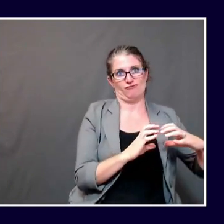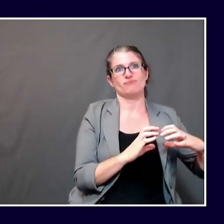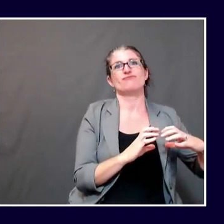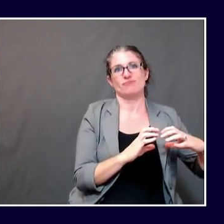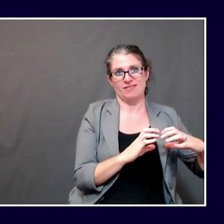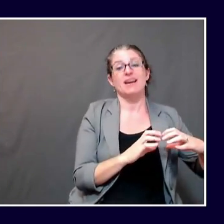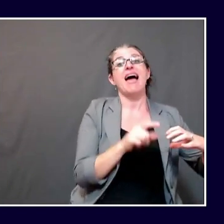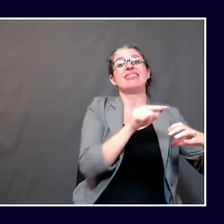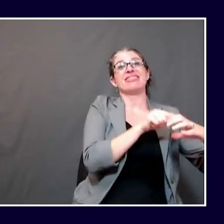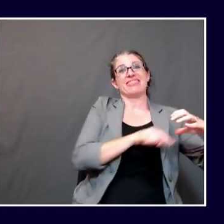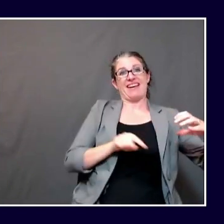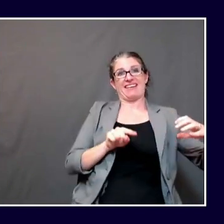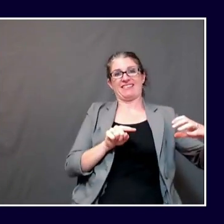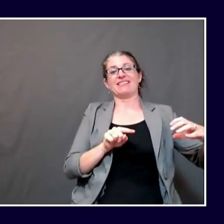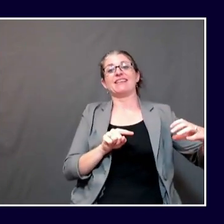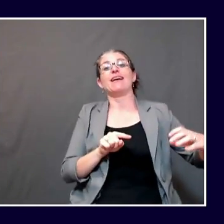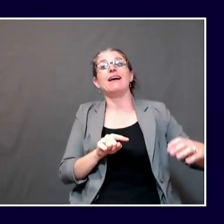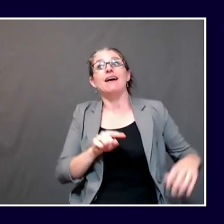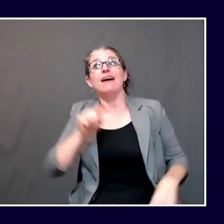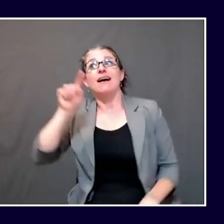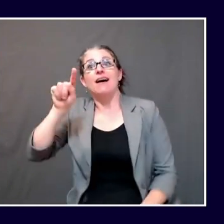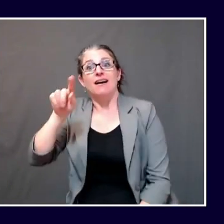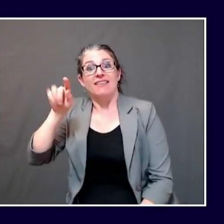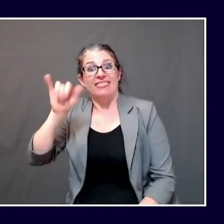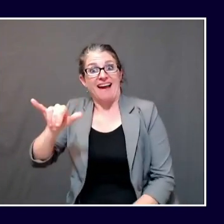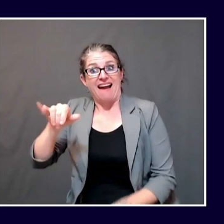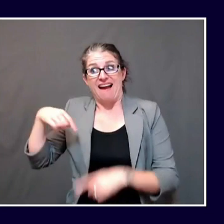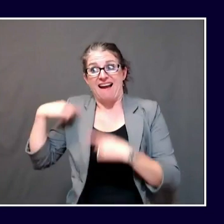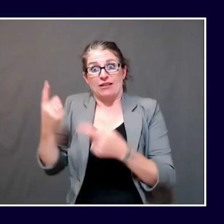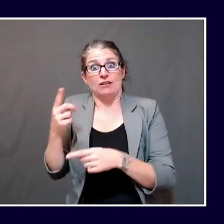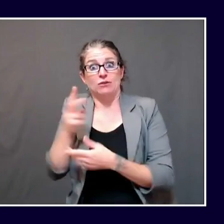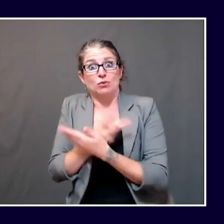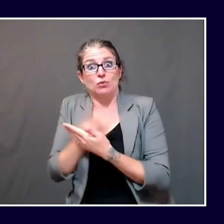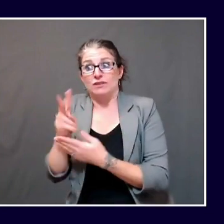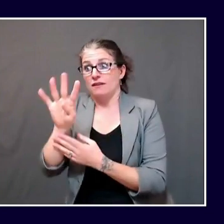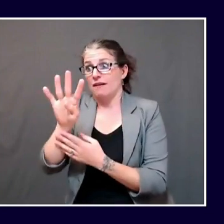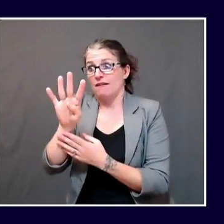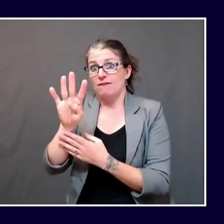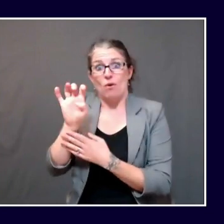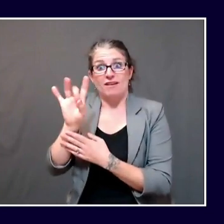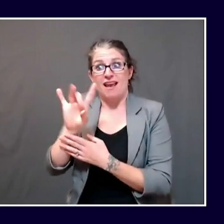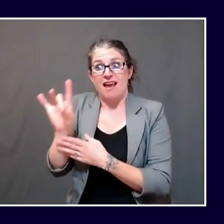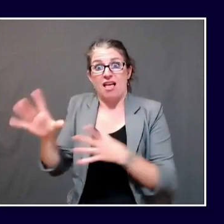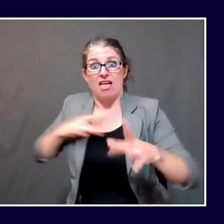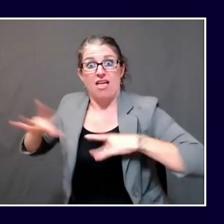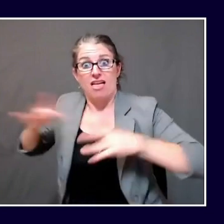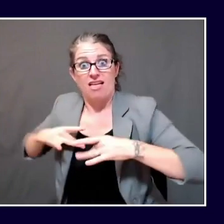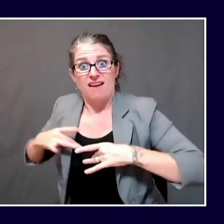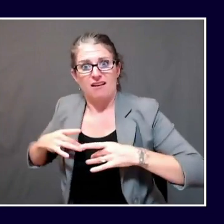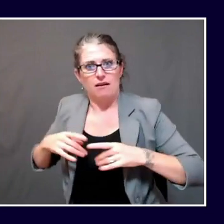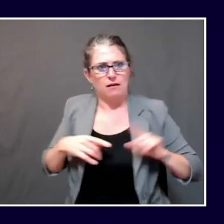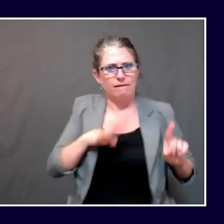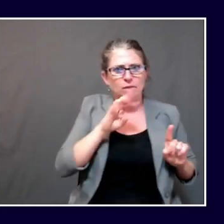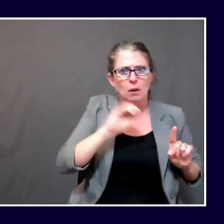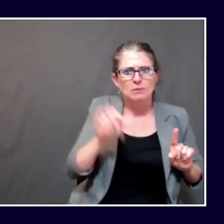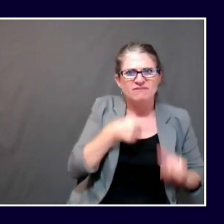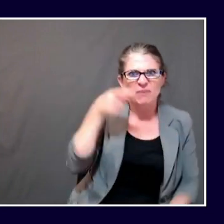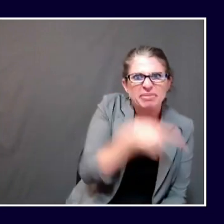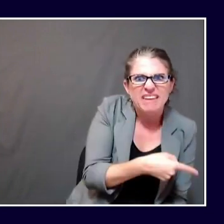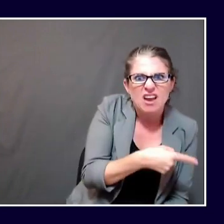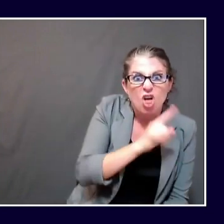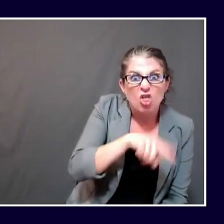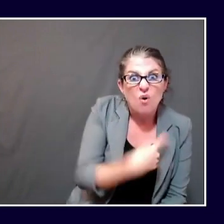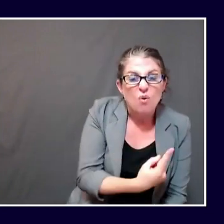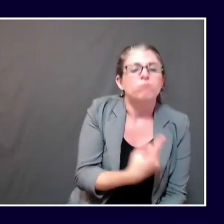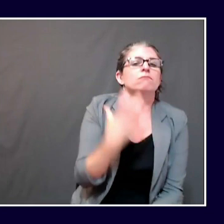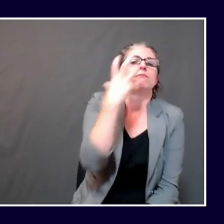York remains the area of highest concern, but it is not the only place of concern. We've